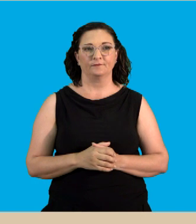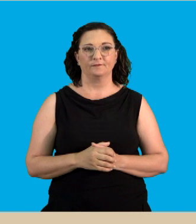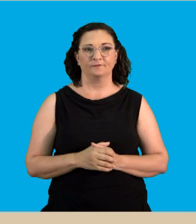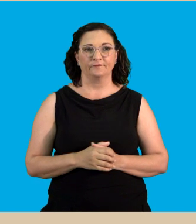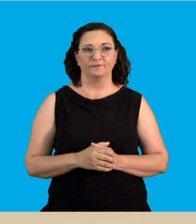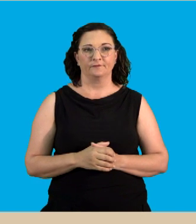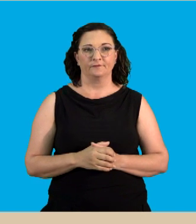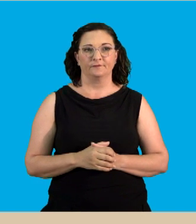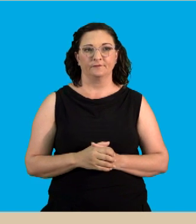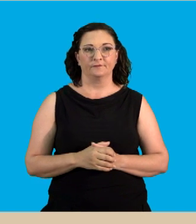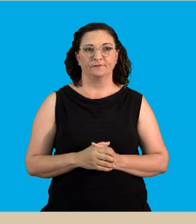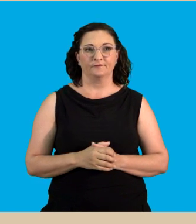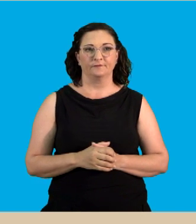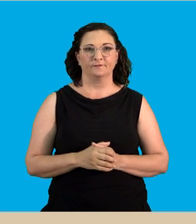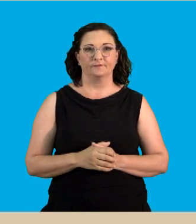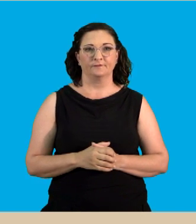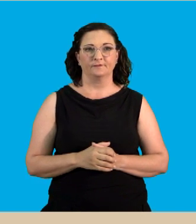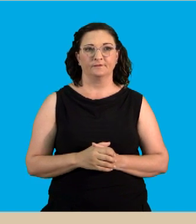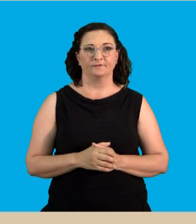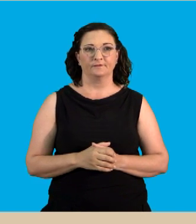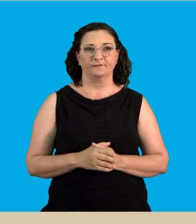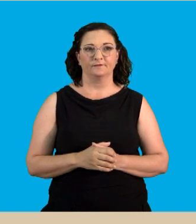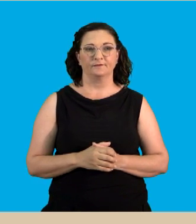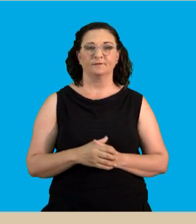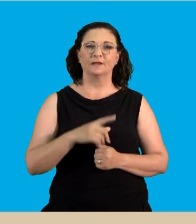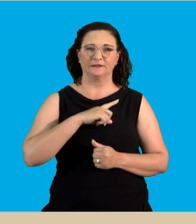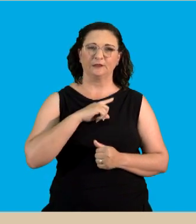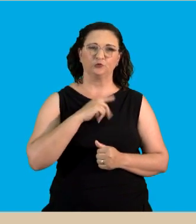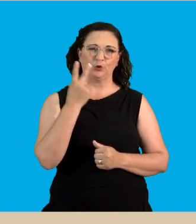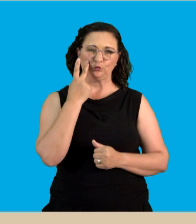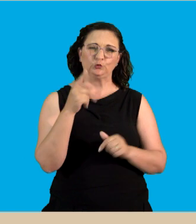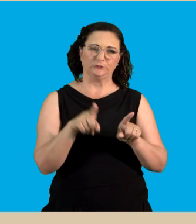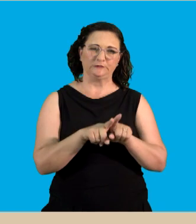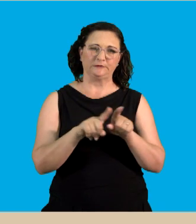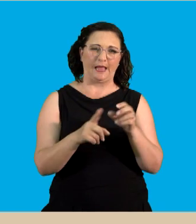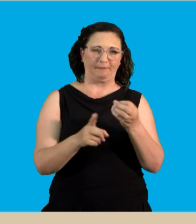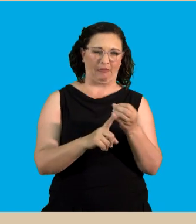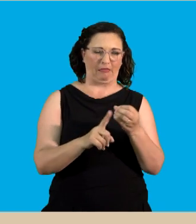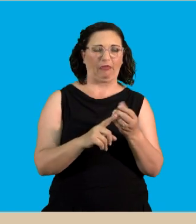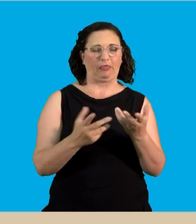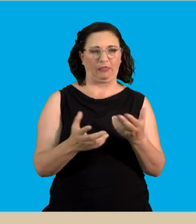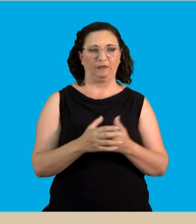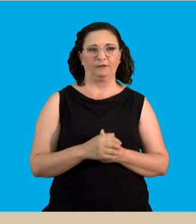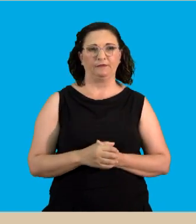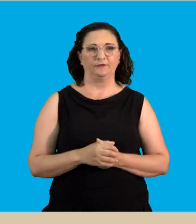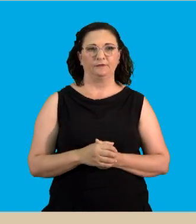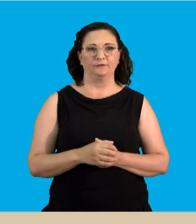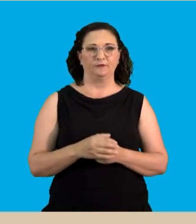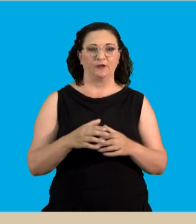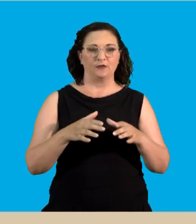okay? And this is why we say that it gives you that egg shape, okay? So if it's